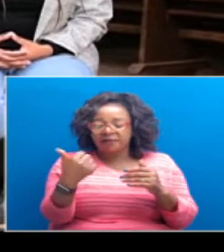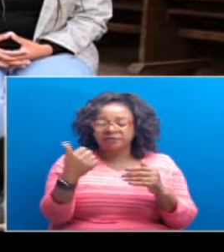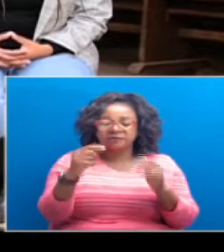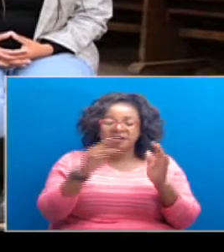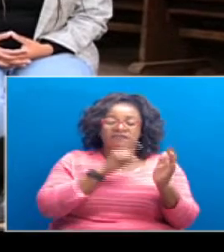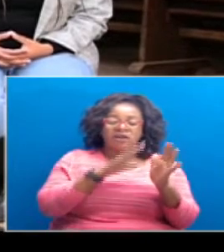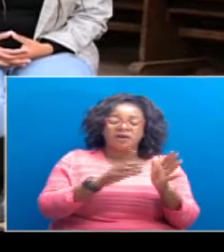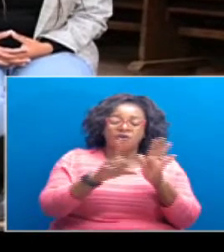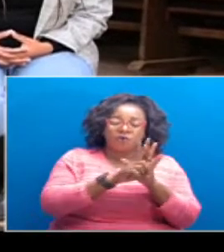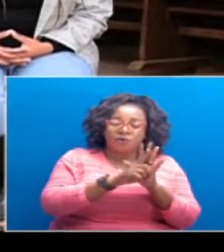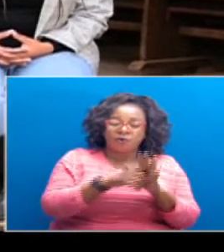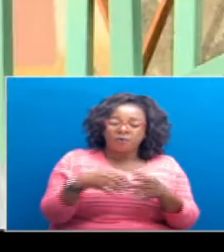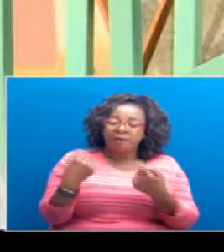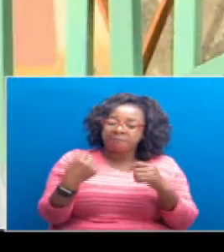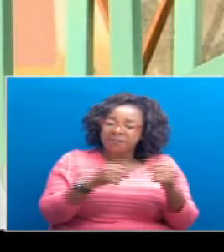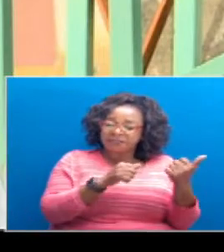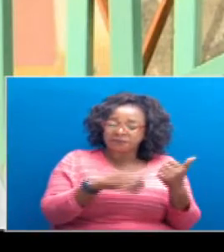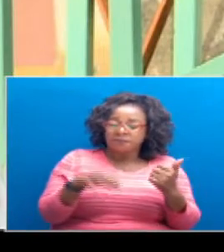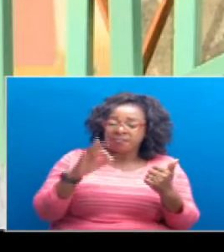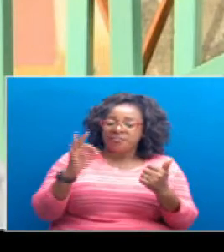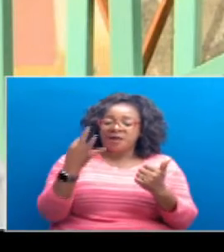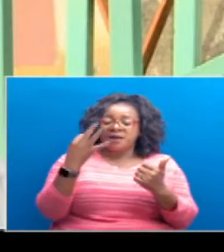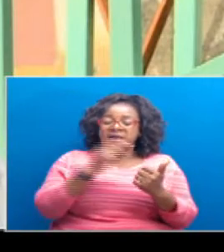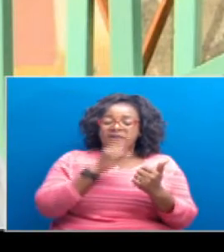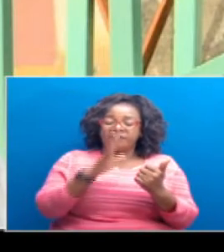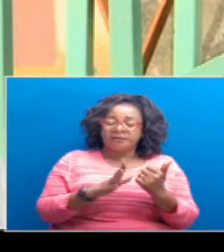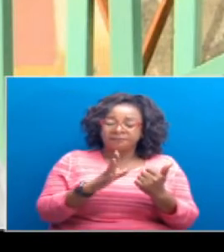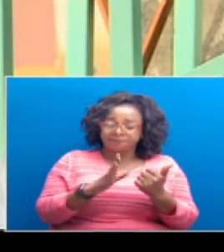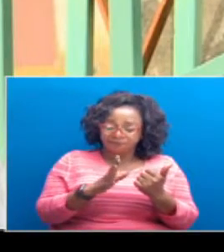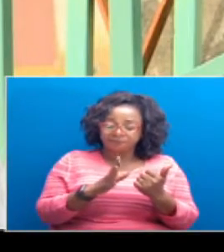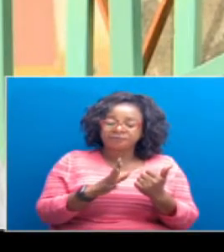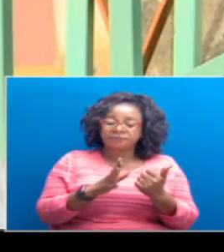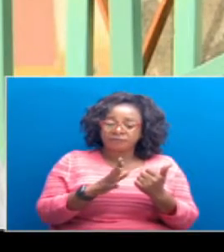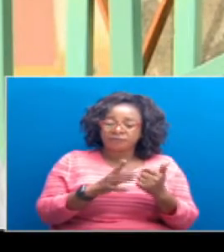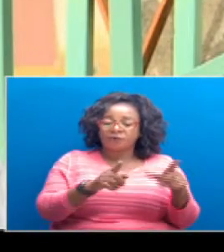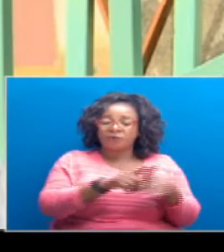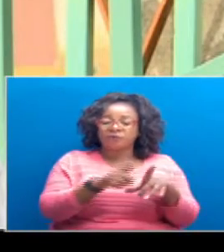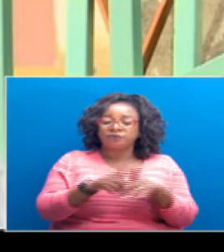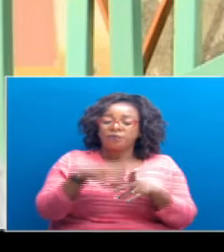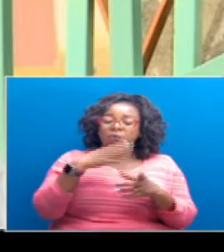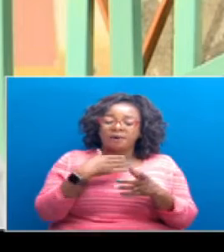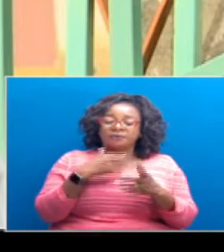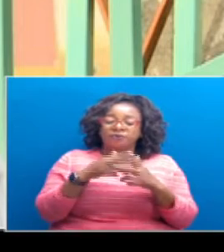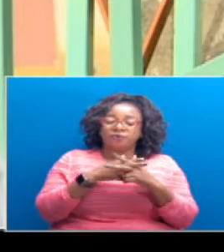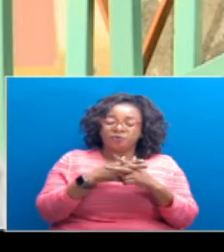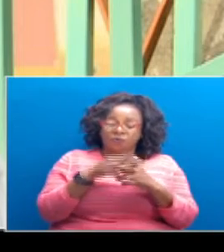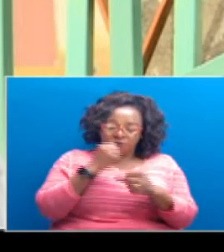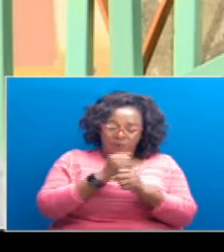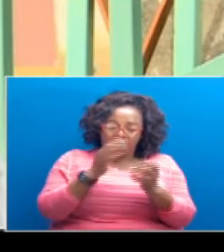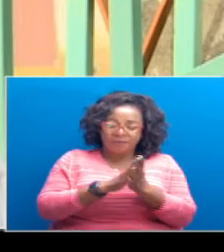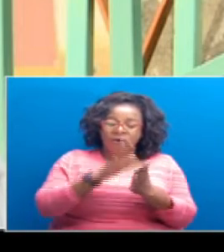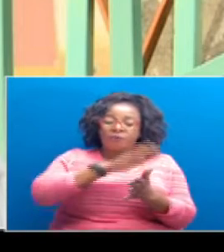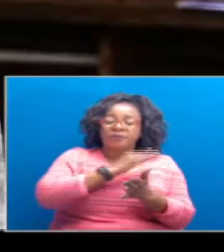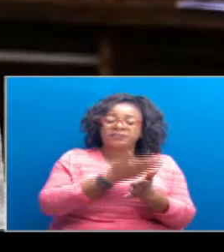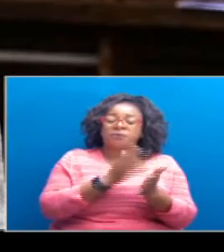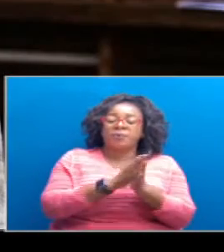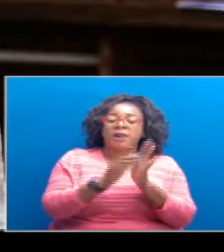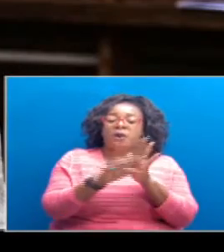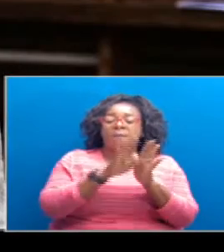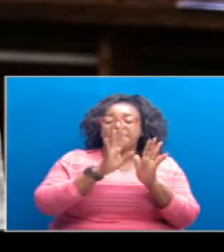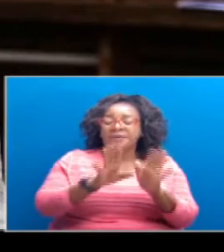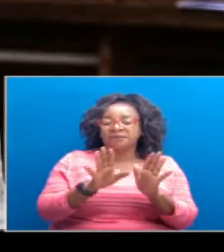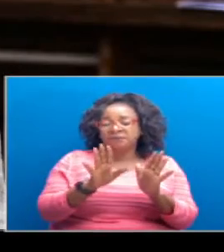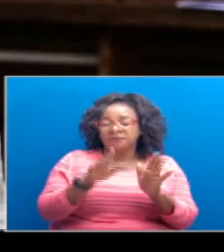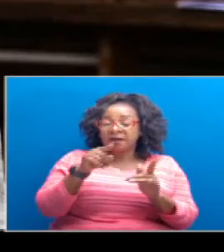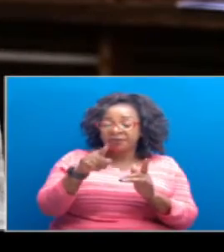And then he was impeached. And then the third governor came in. And now he was also to stamp his authority and his laws. And I think this should come to an end.